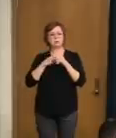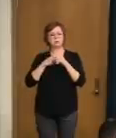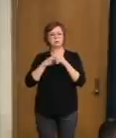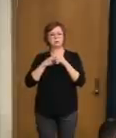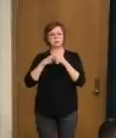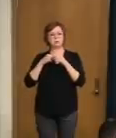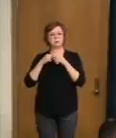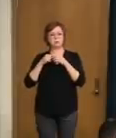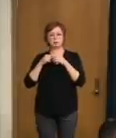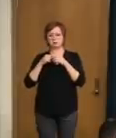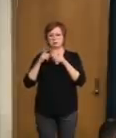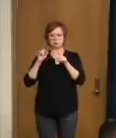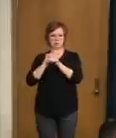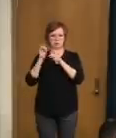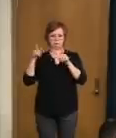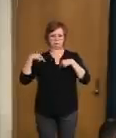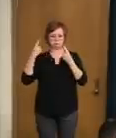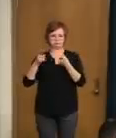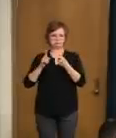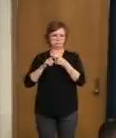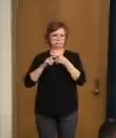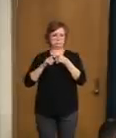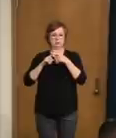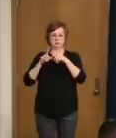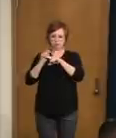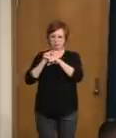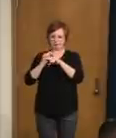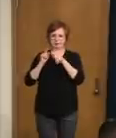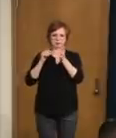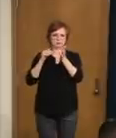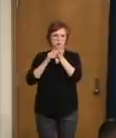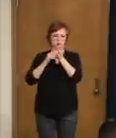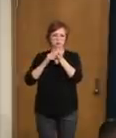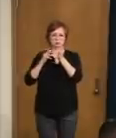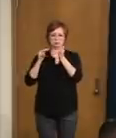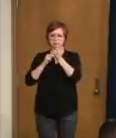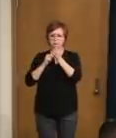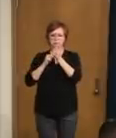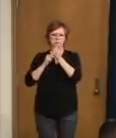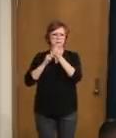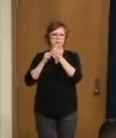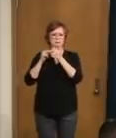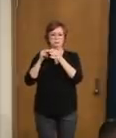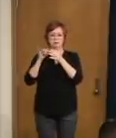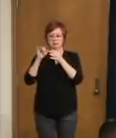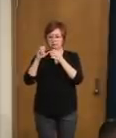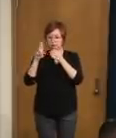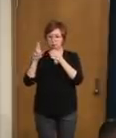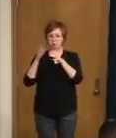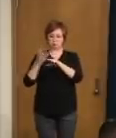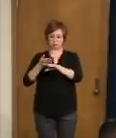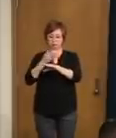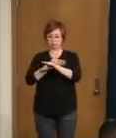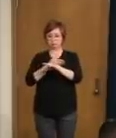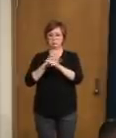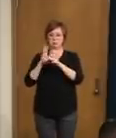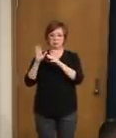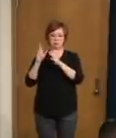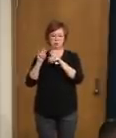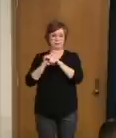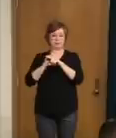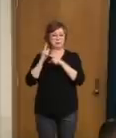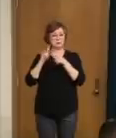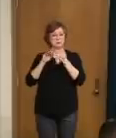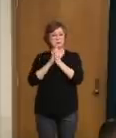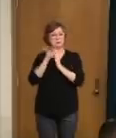upskilling physicians, upskilling nurses, tracking down nursing staff and trained staff in ICU that may have moved on to other areas of care,